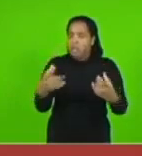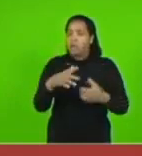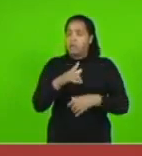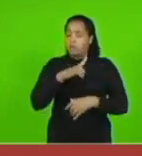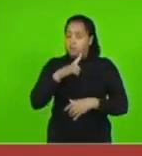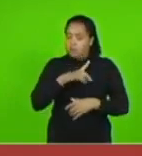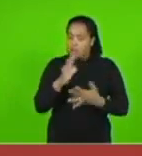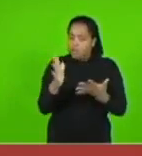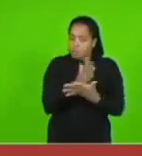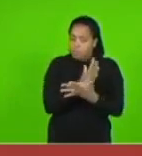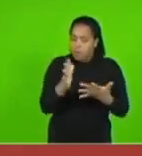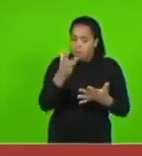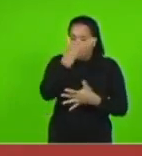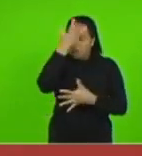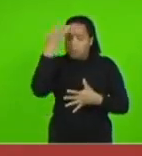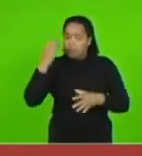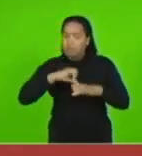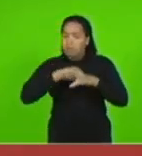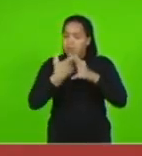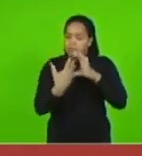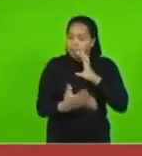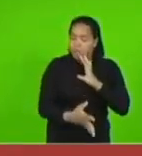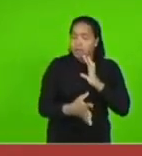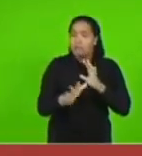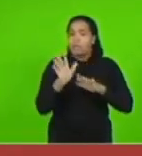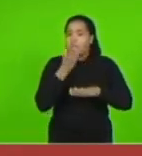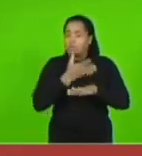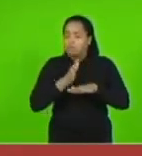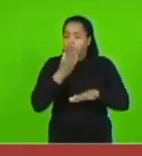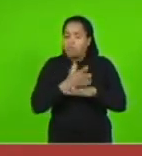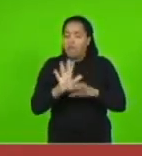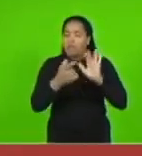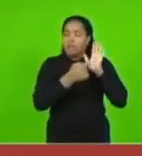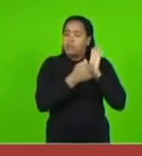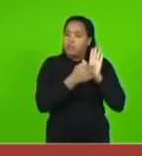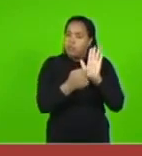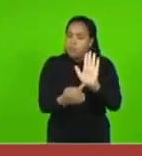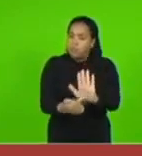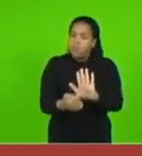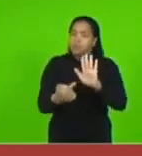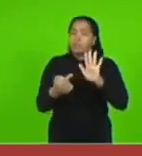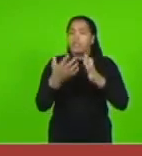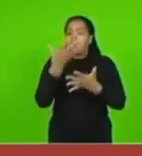the topic of trumpets have interested many people, have caused interest.